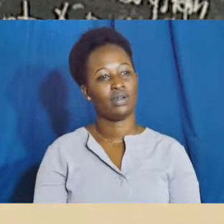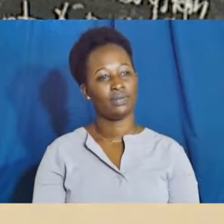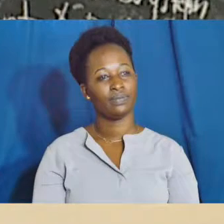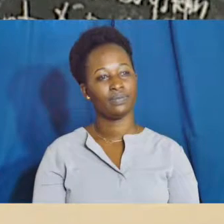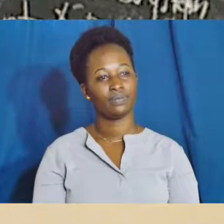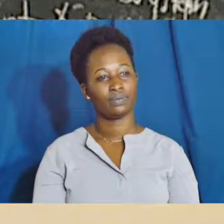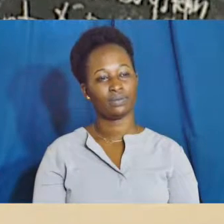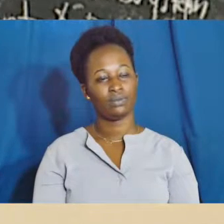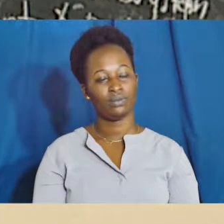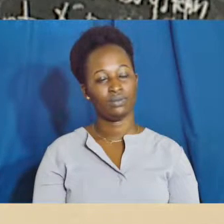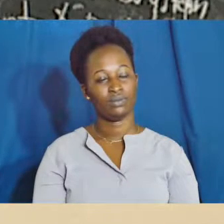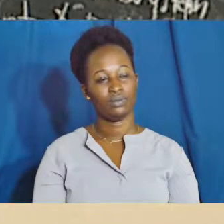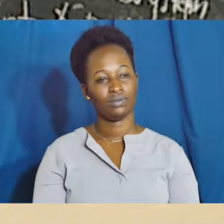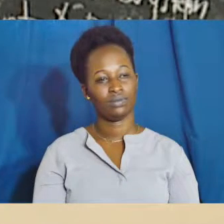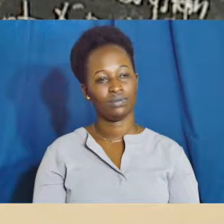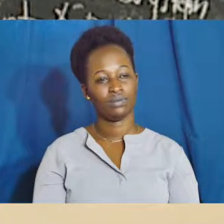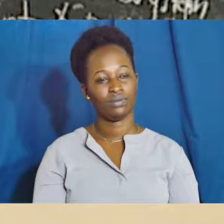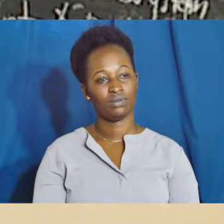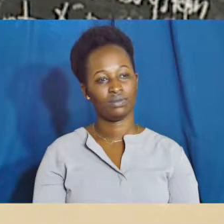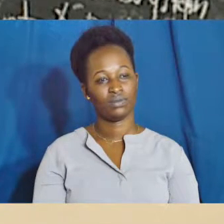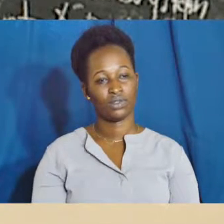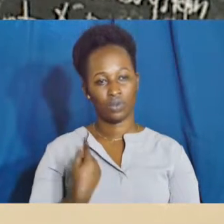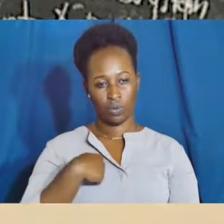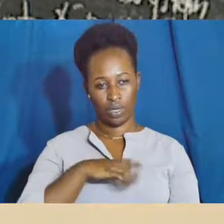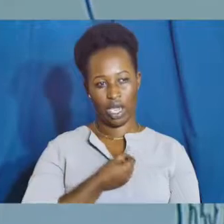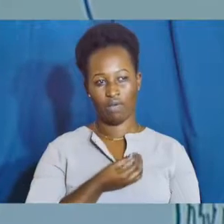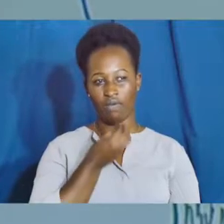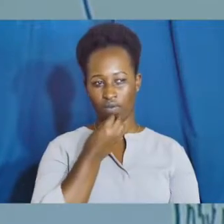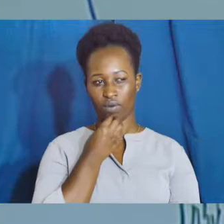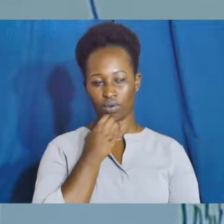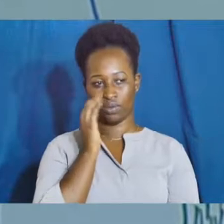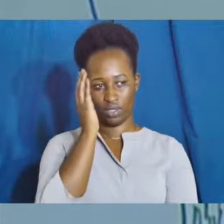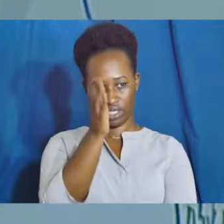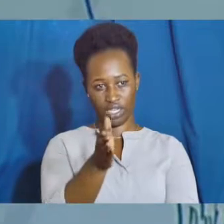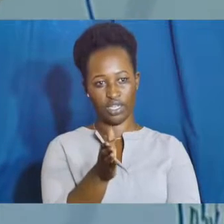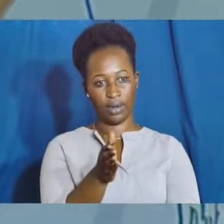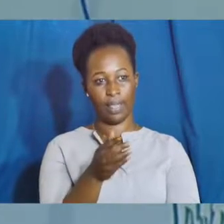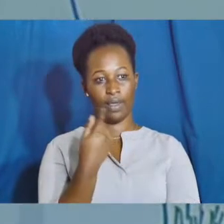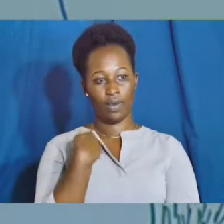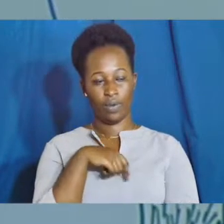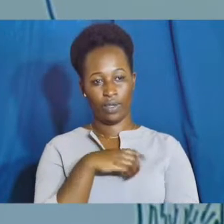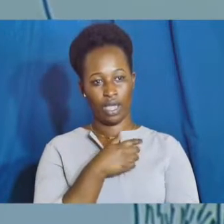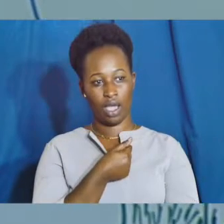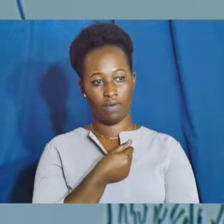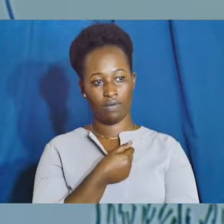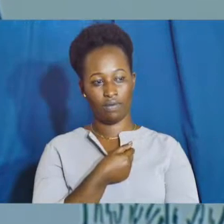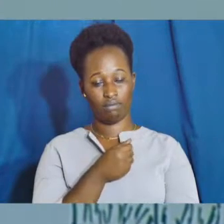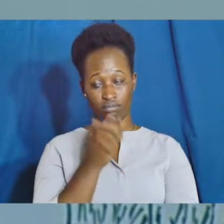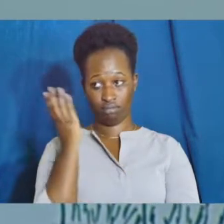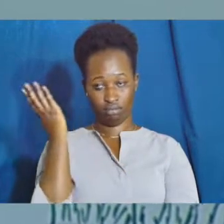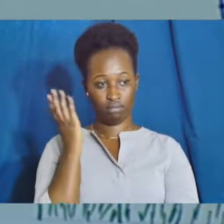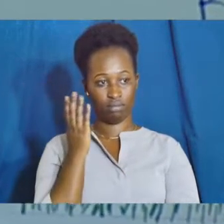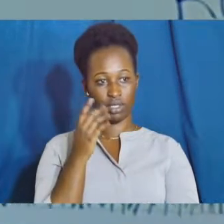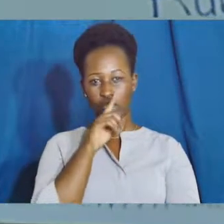As you see, here we have a food chain. Here we have a food web. Do